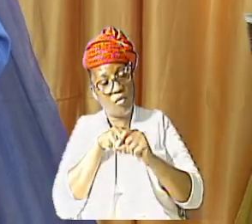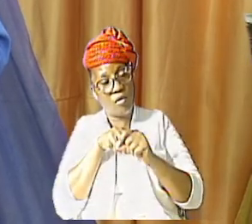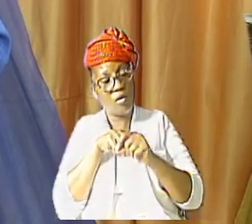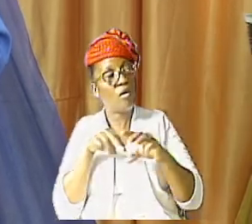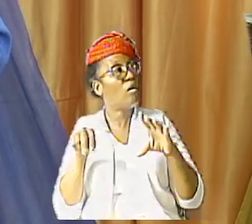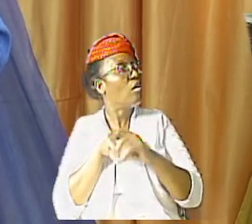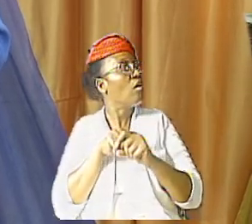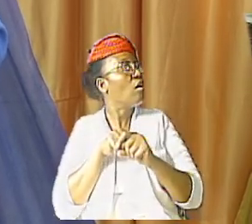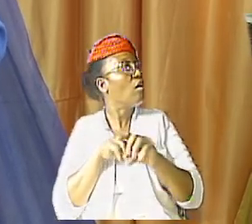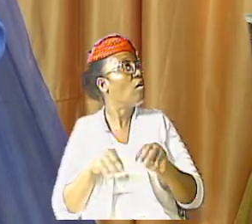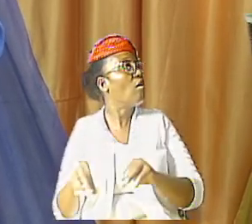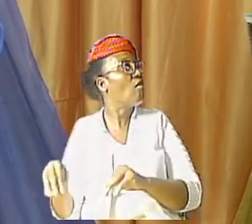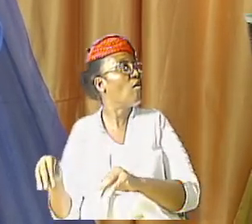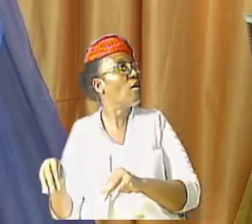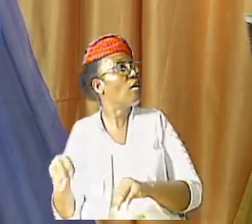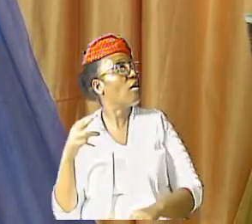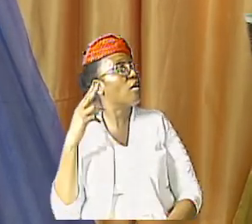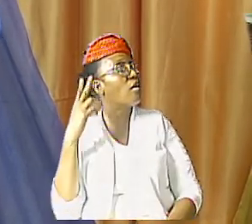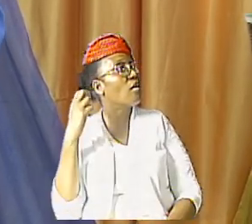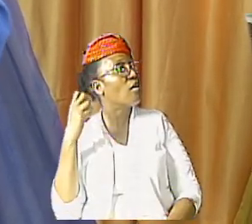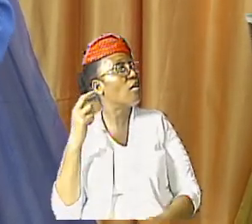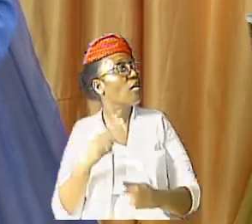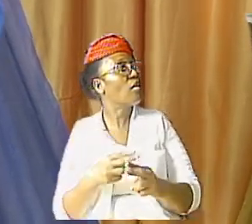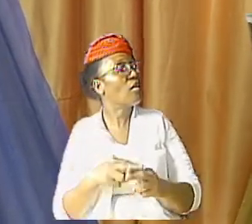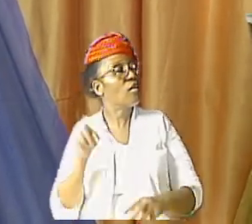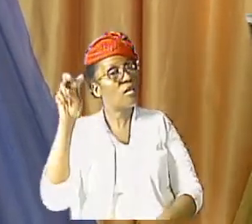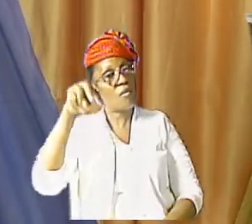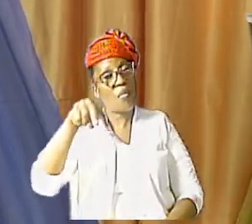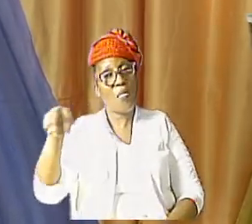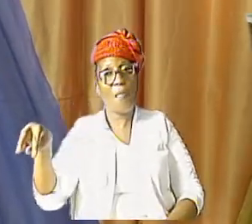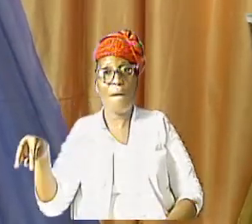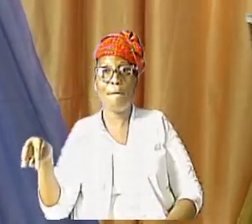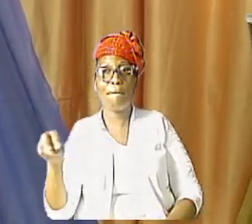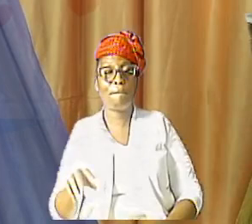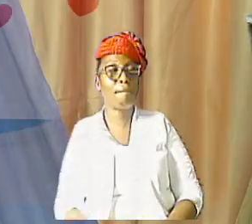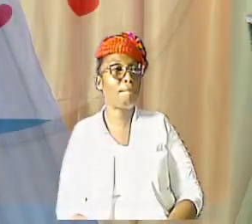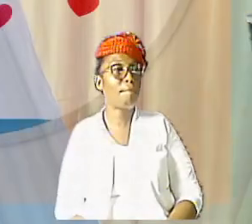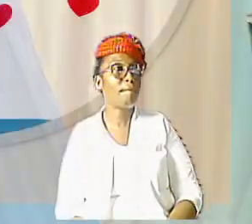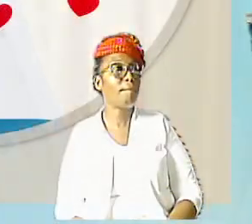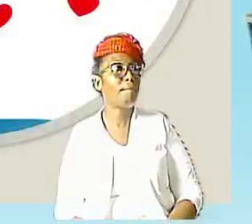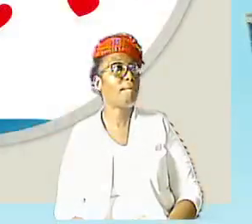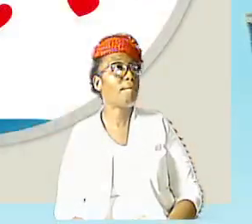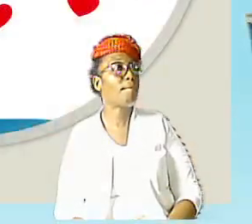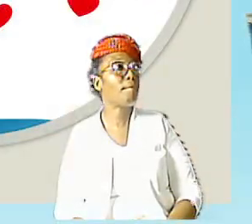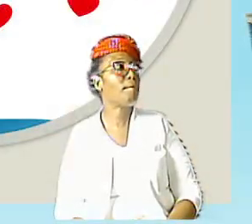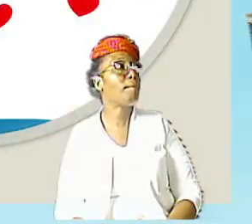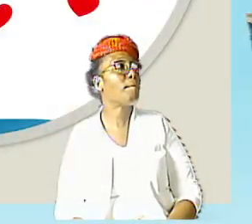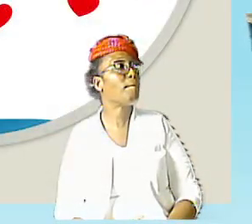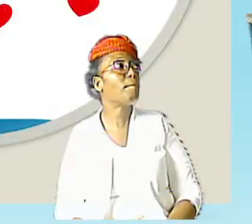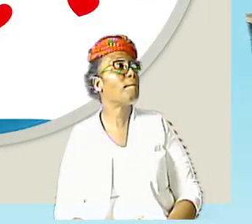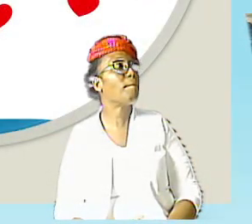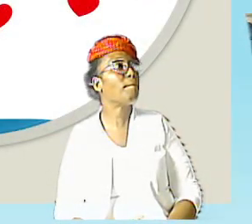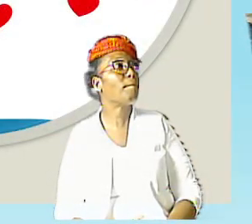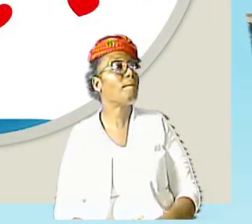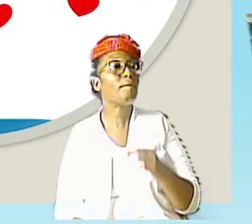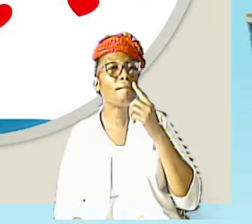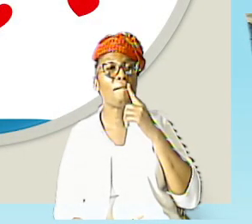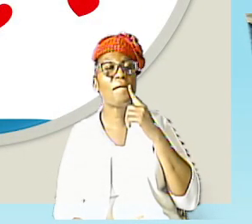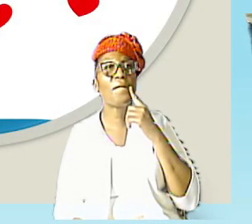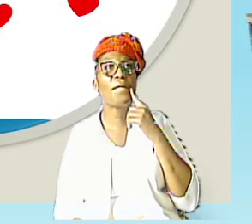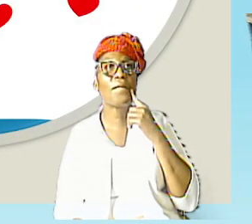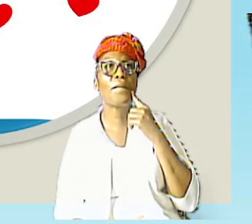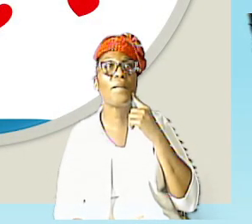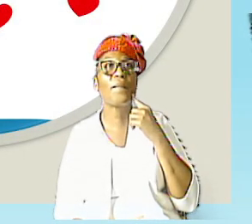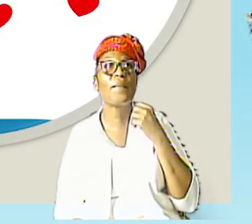going to ask you to stand so we can acknowledge you. We also ask you to come to step forward. You know, we just want to make this